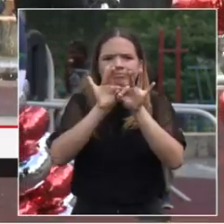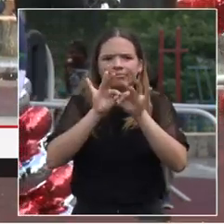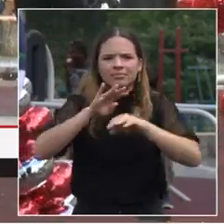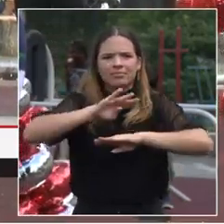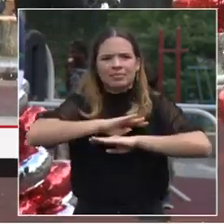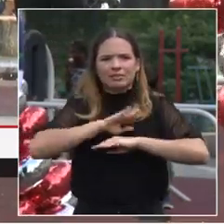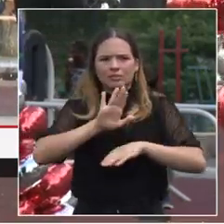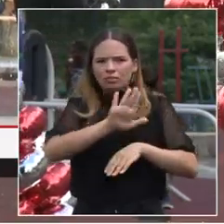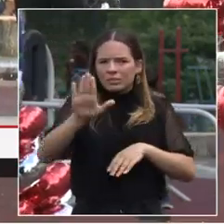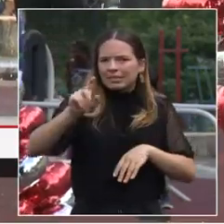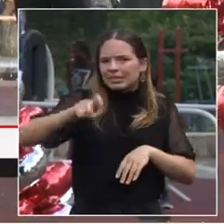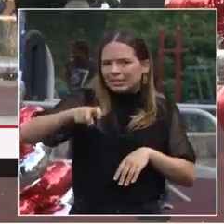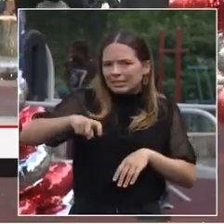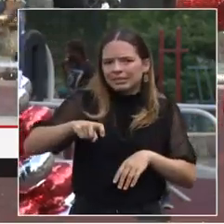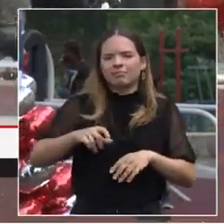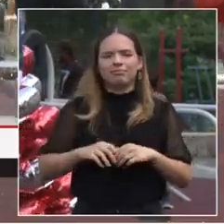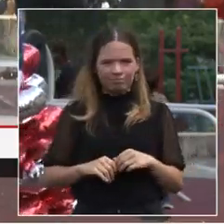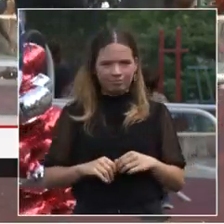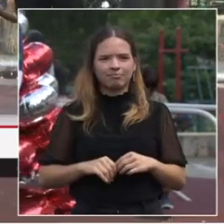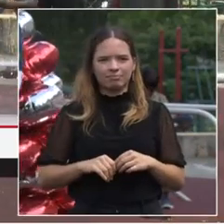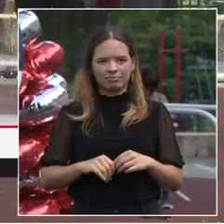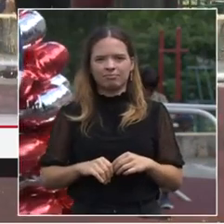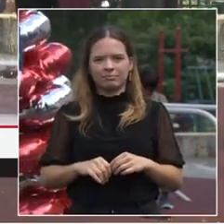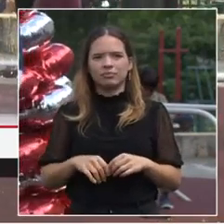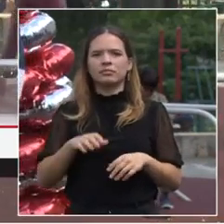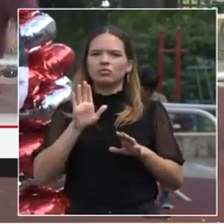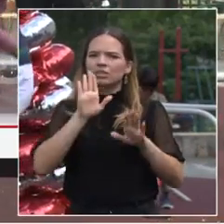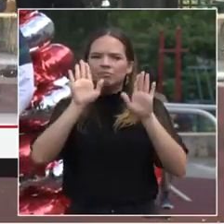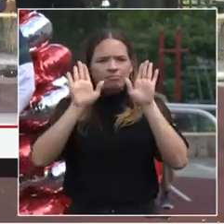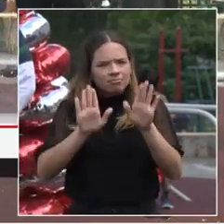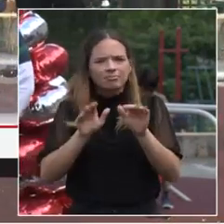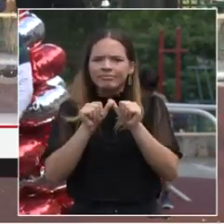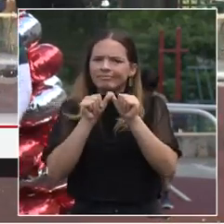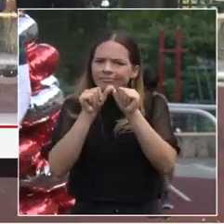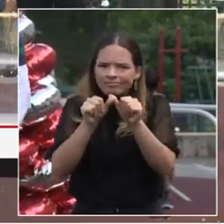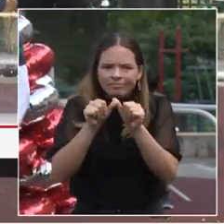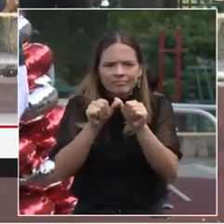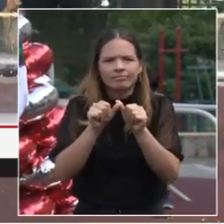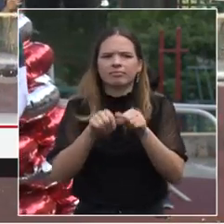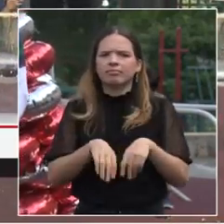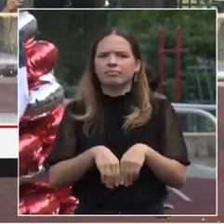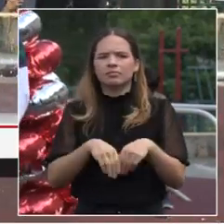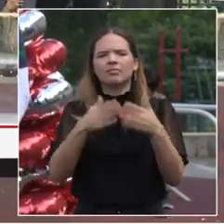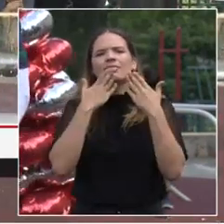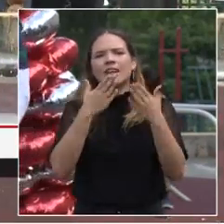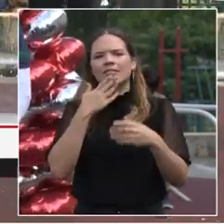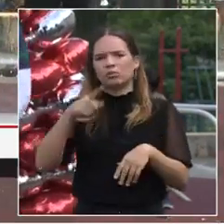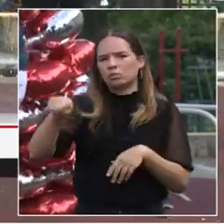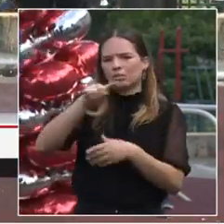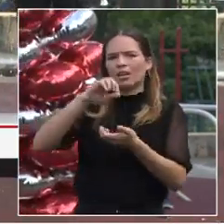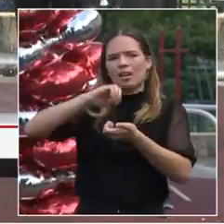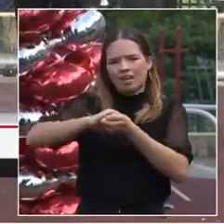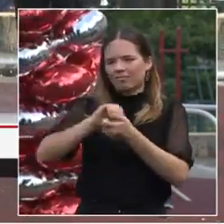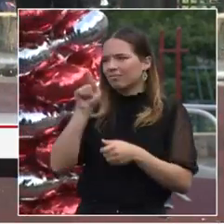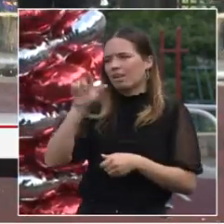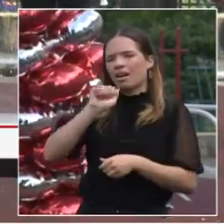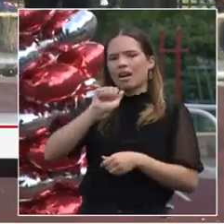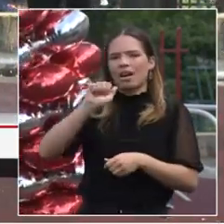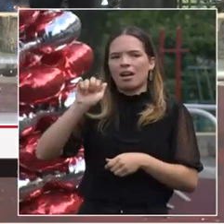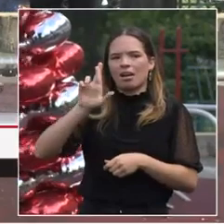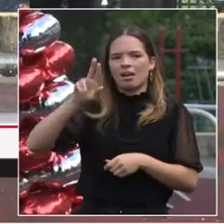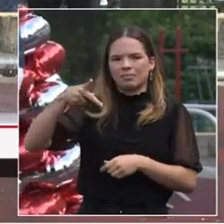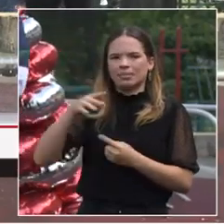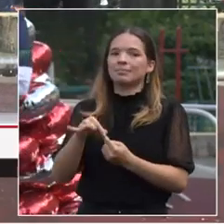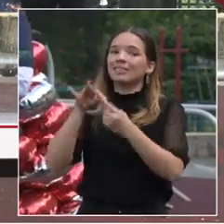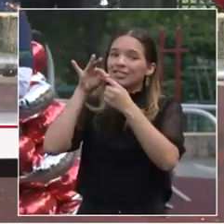resource in the long term. I want to thank our AARP partners, especially the AARP DC chapter. If you are an AARP